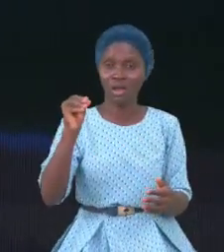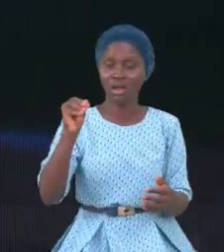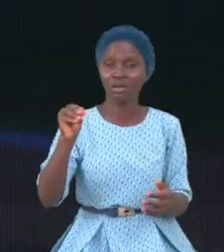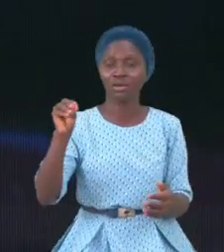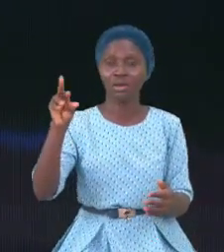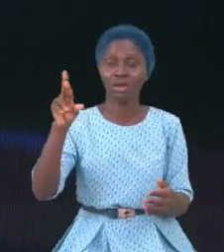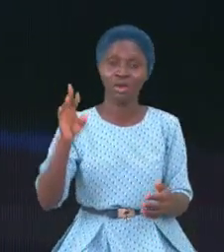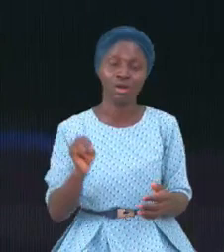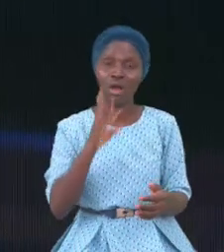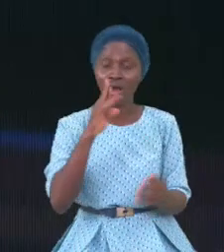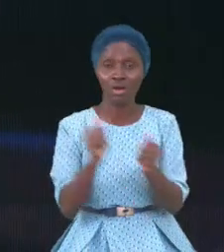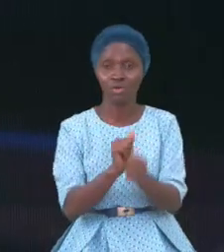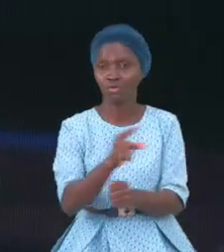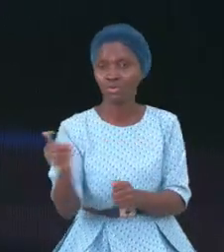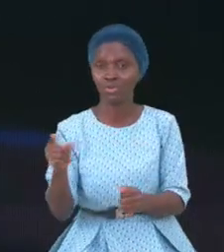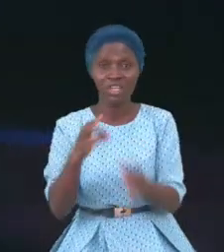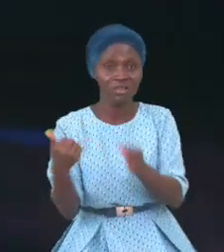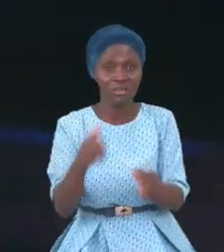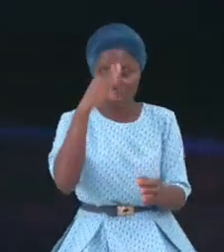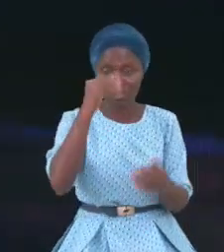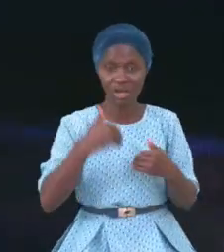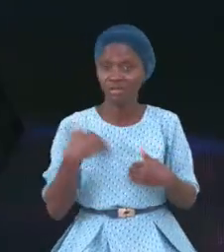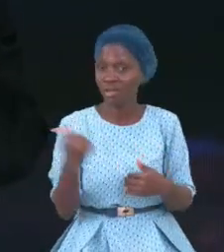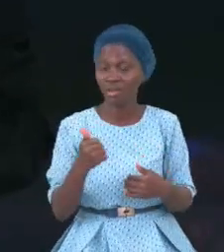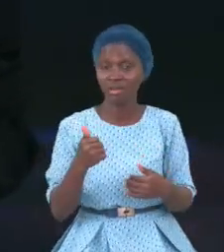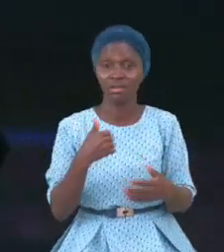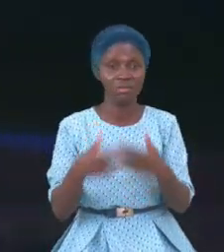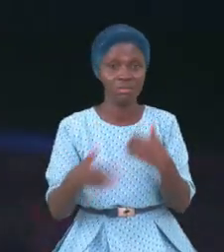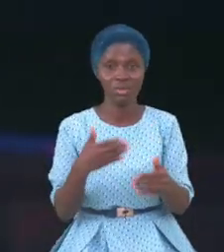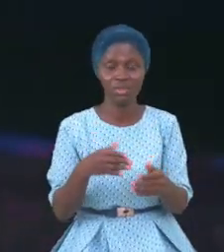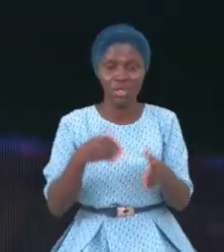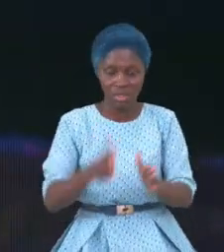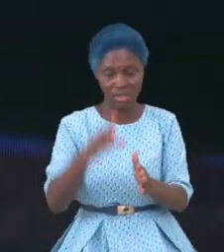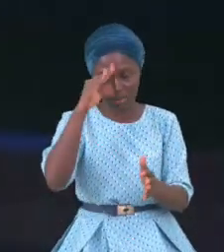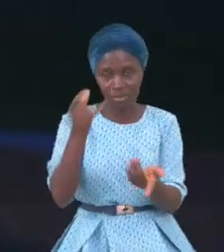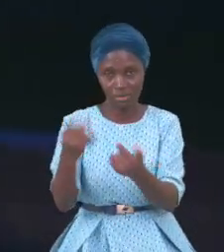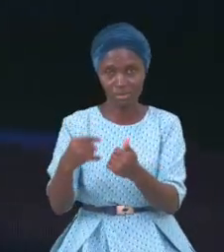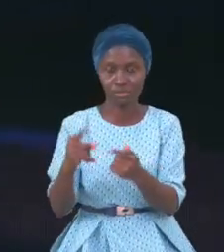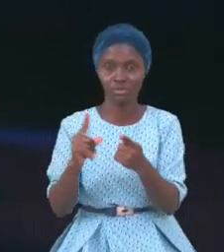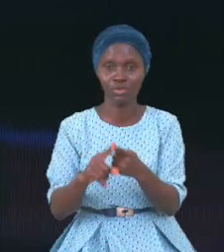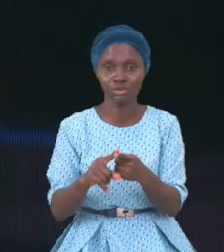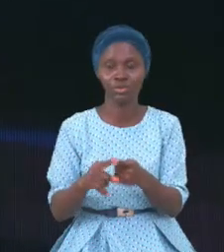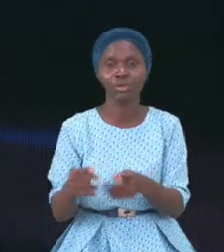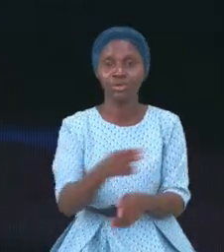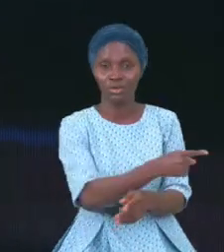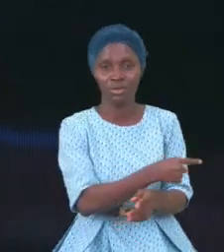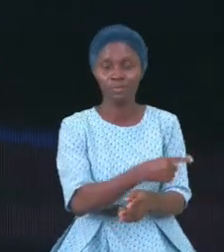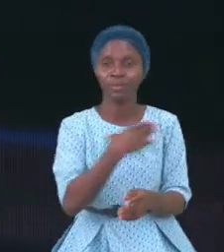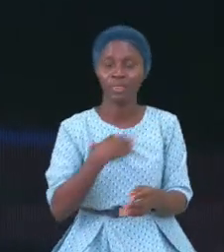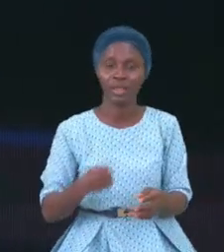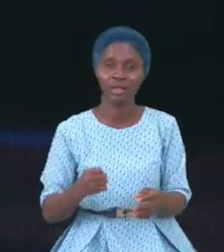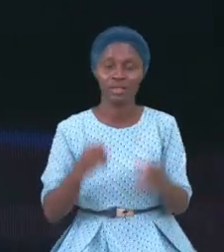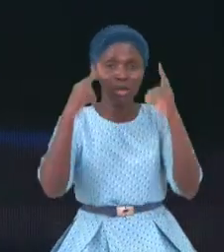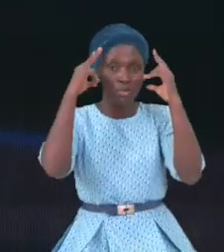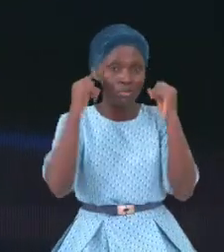him come unto them. Look at verse 15. In verse 15 it says, and Moses went up into